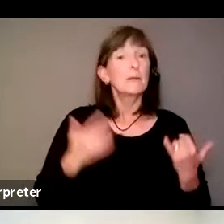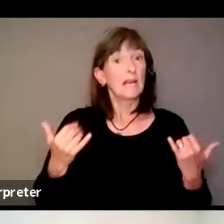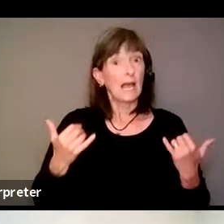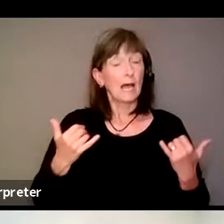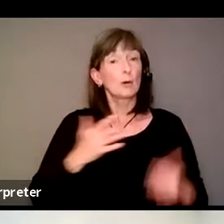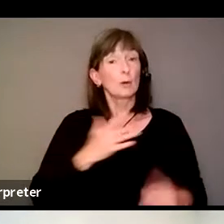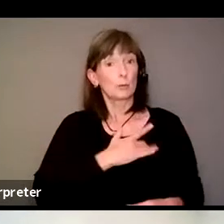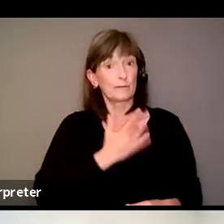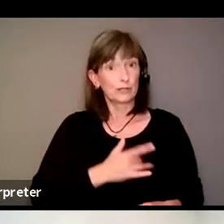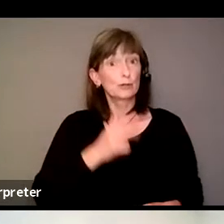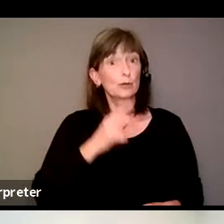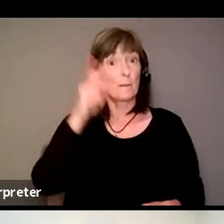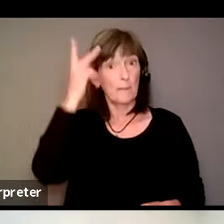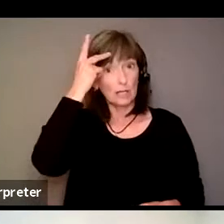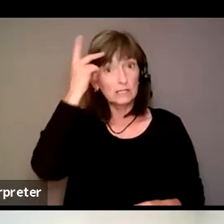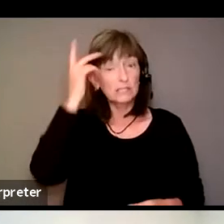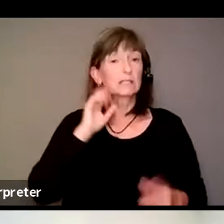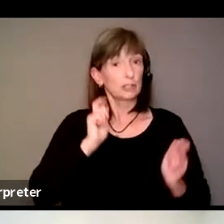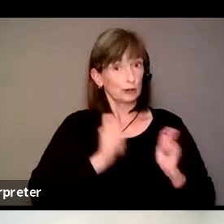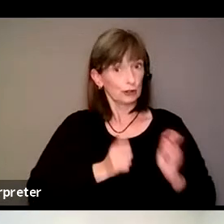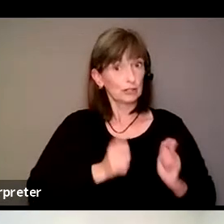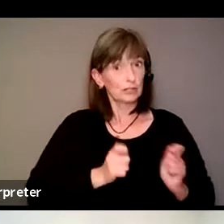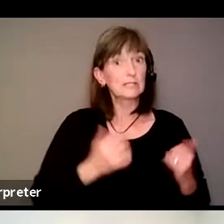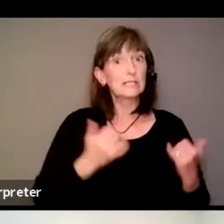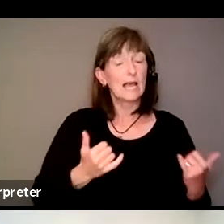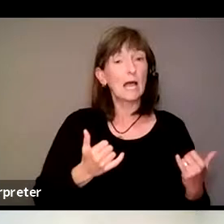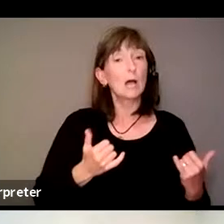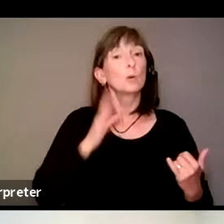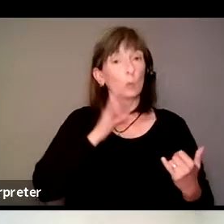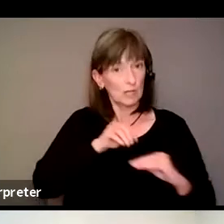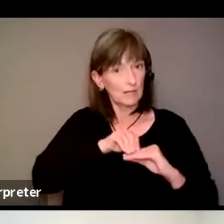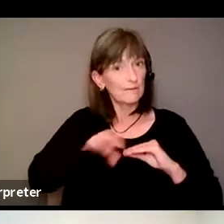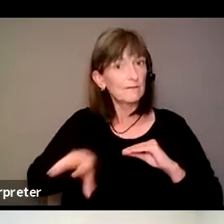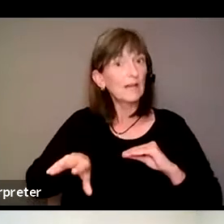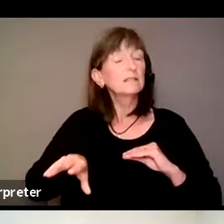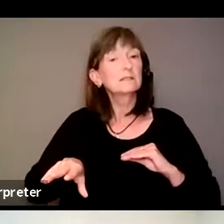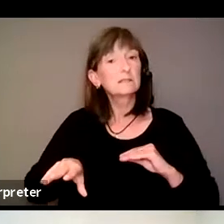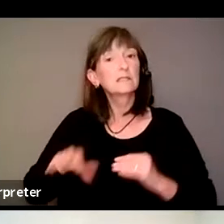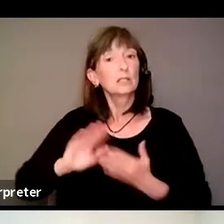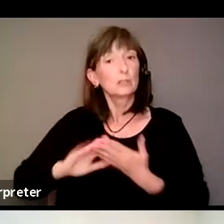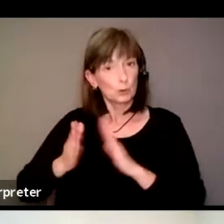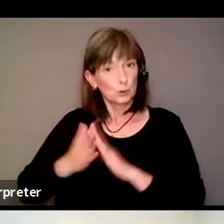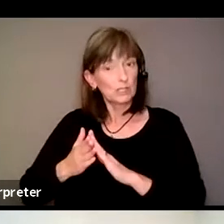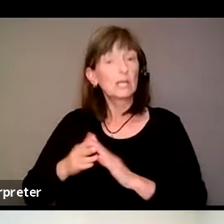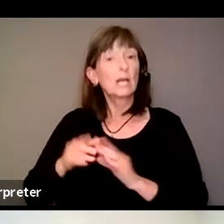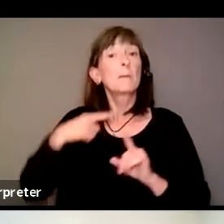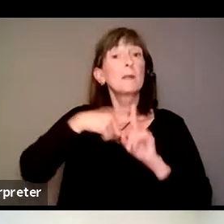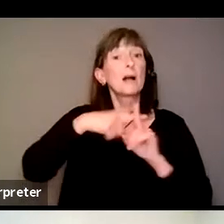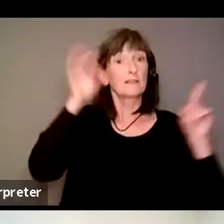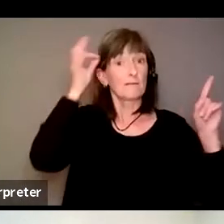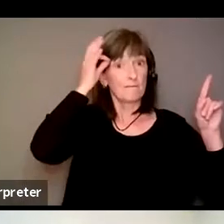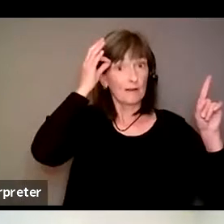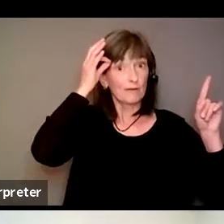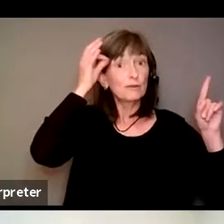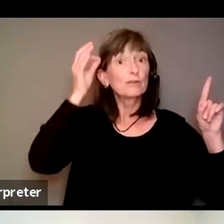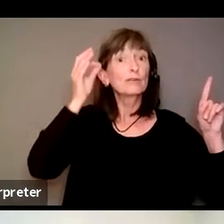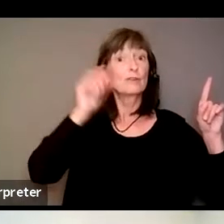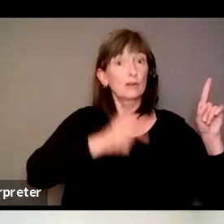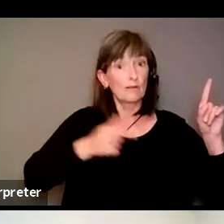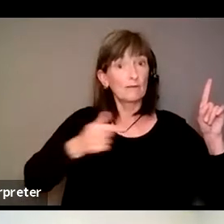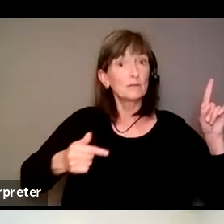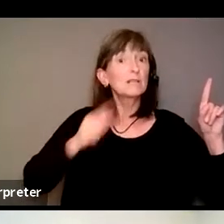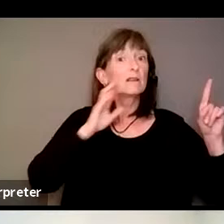of course set the tone for, I would like to think, municipal, I know the federal government as well, they come in with their, you know, their policy reviews every so often. And,